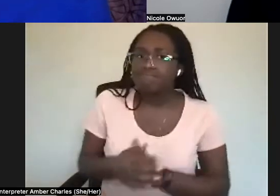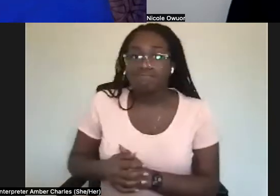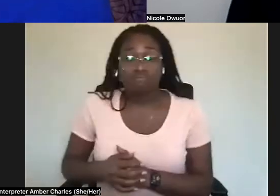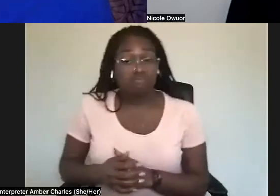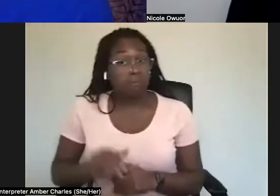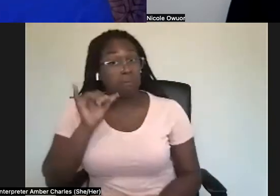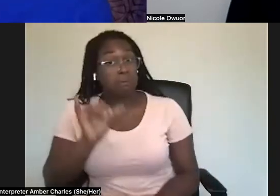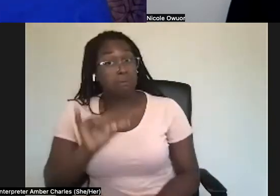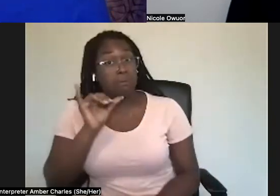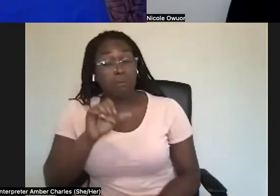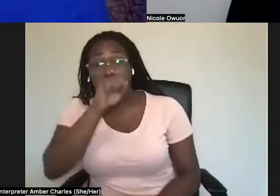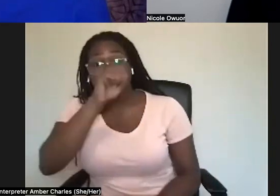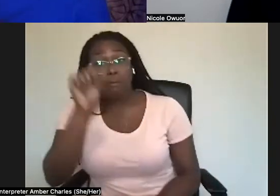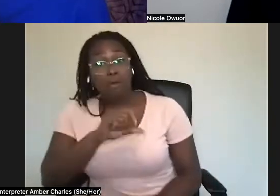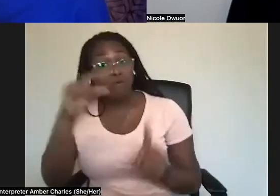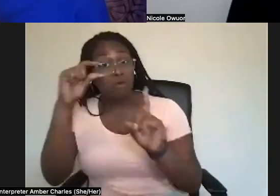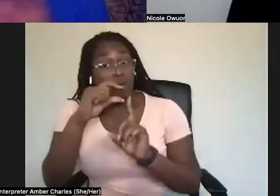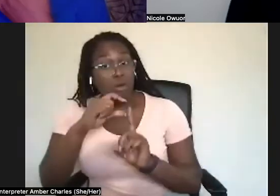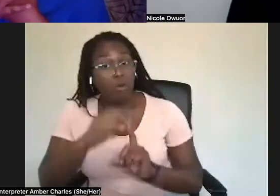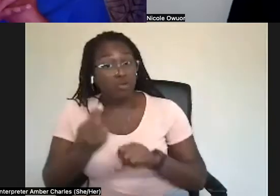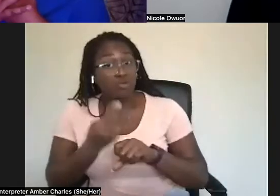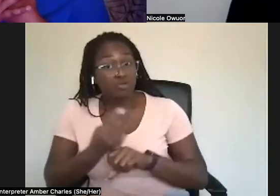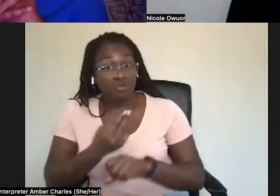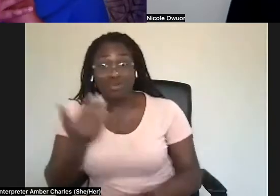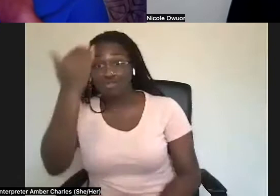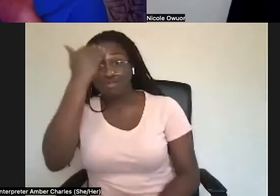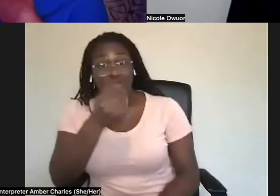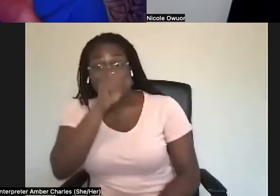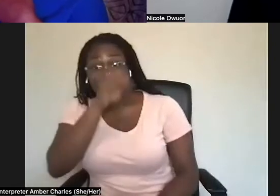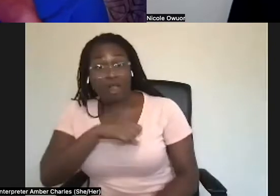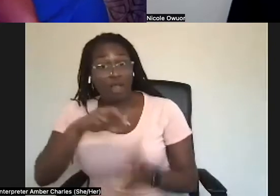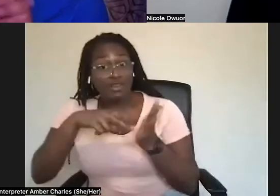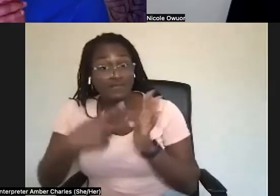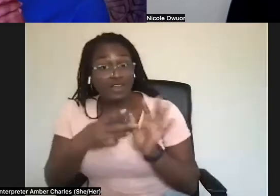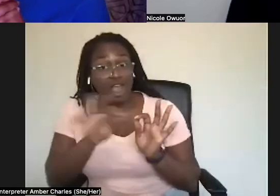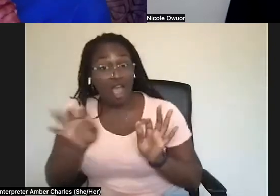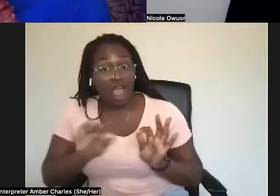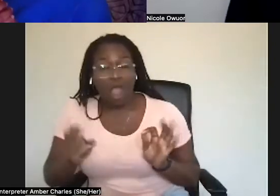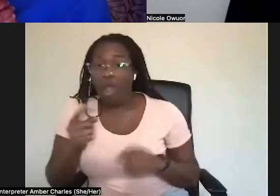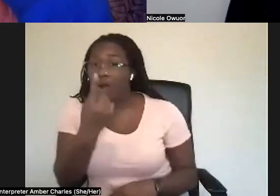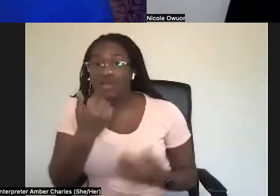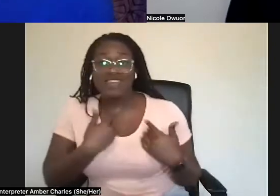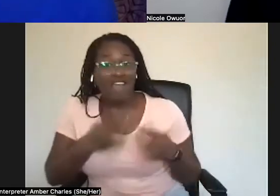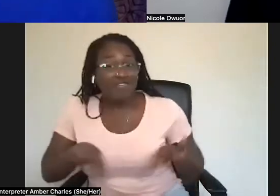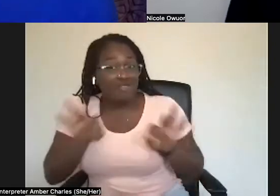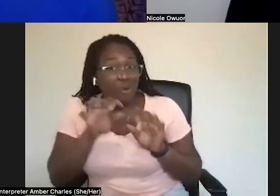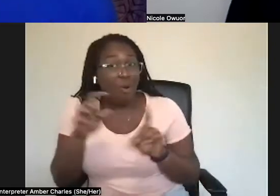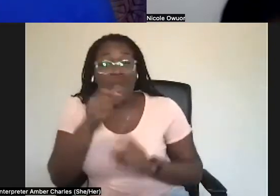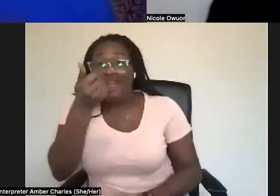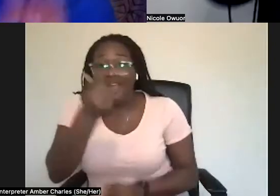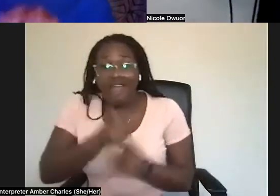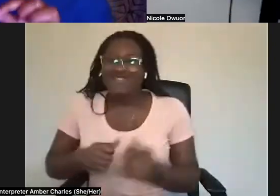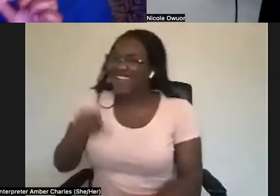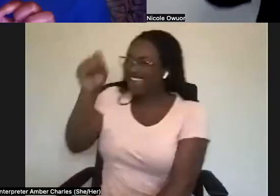I love the words that we are using already. You know, I love definitions, and we always have keywords to every episode, but yes.